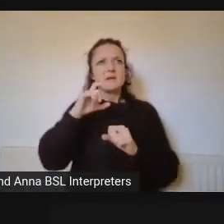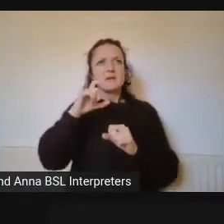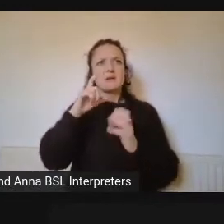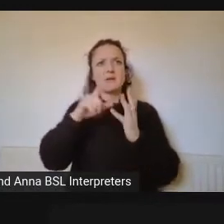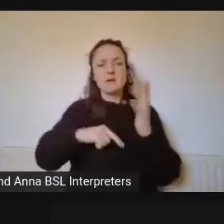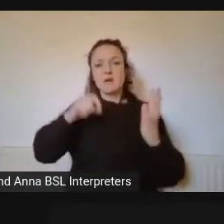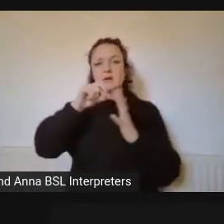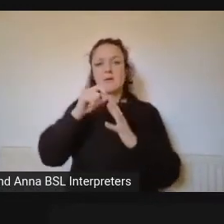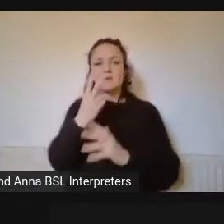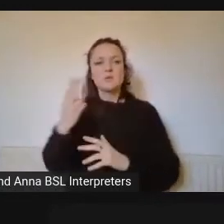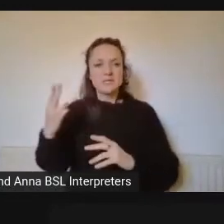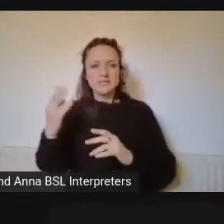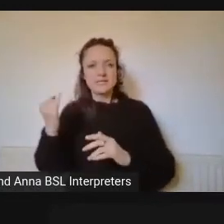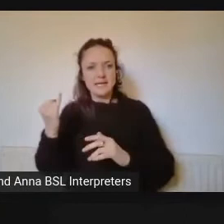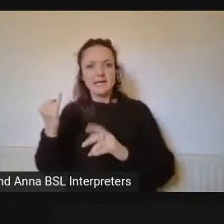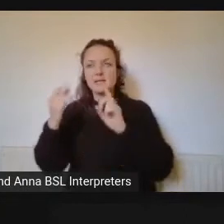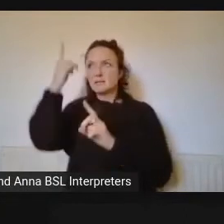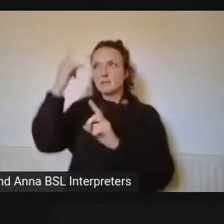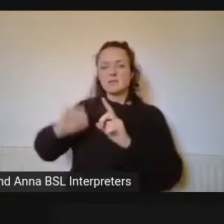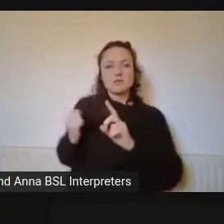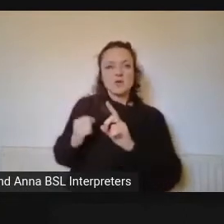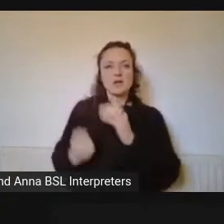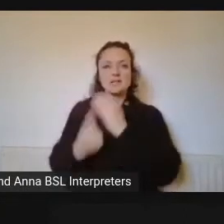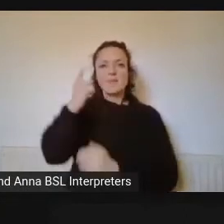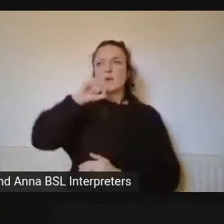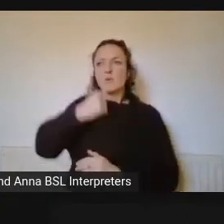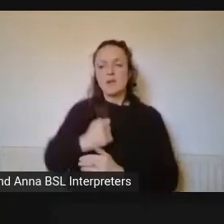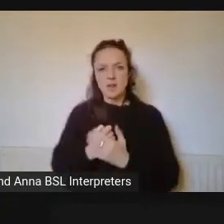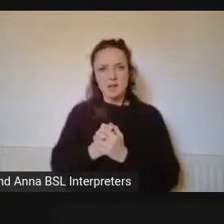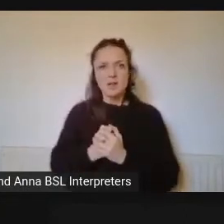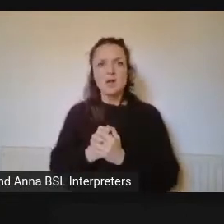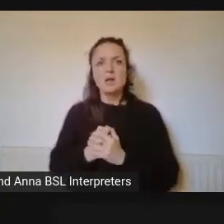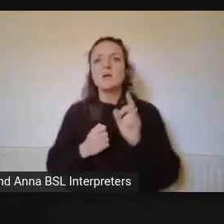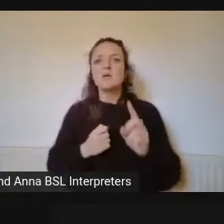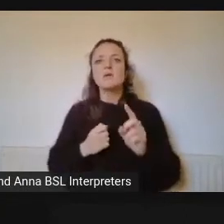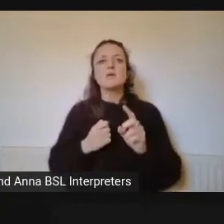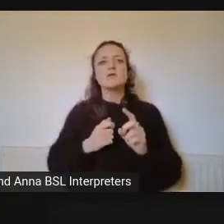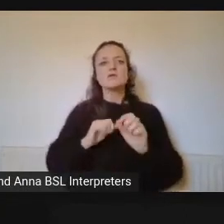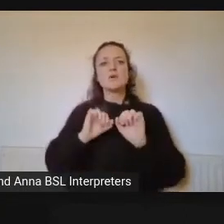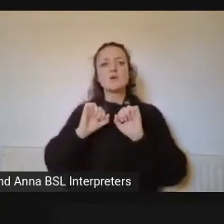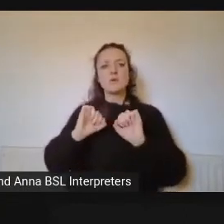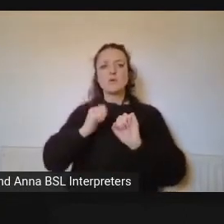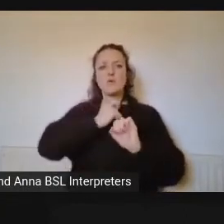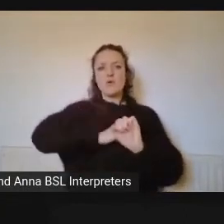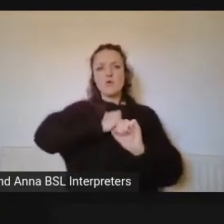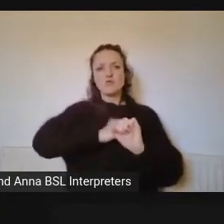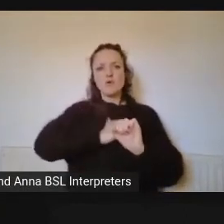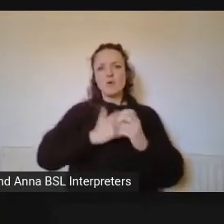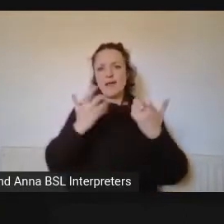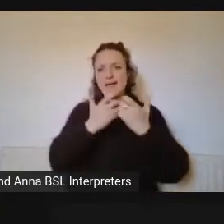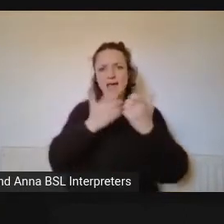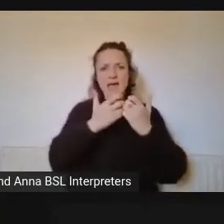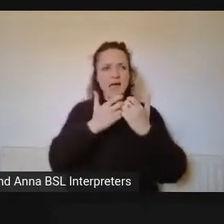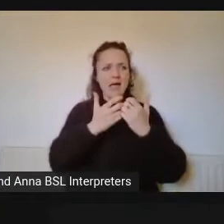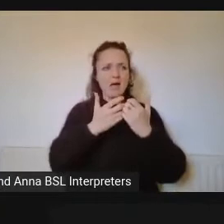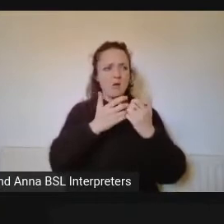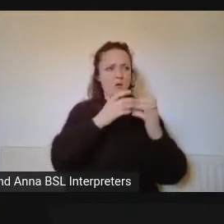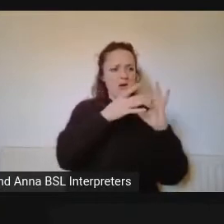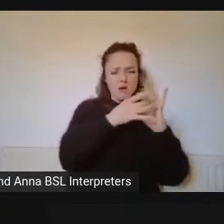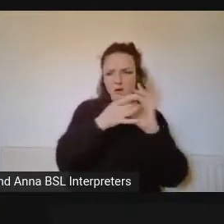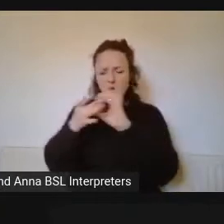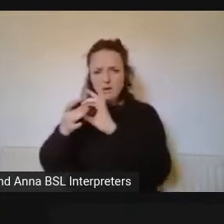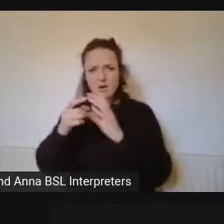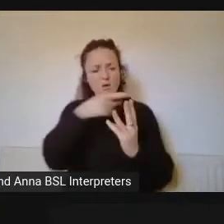see the role of the type of work that you do in relation to data activism and climate change sort of sitting, and maybe you could